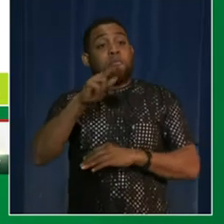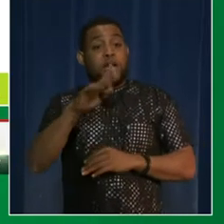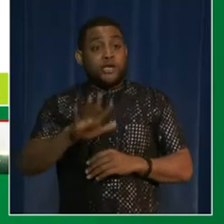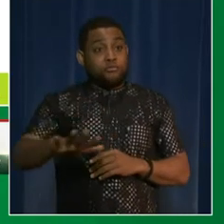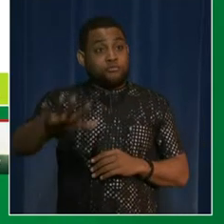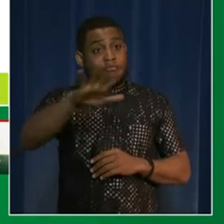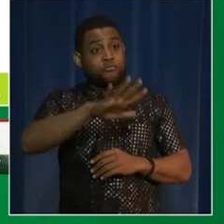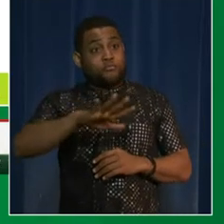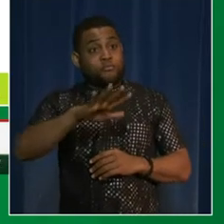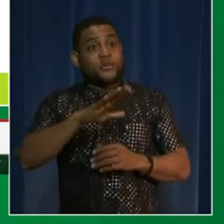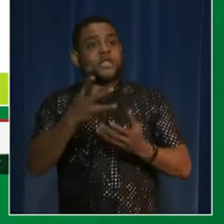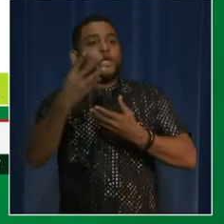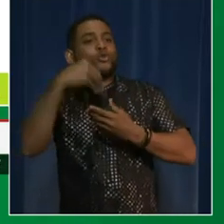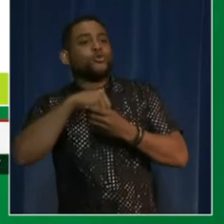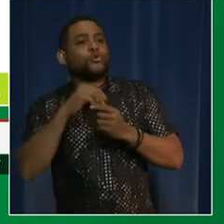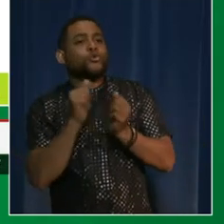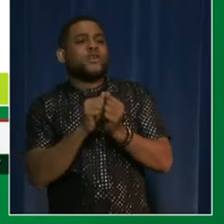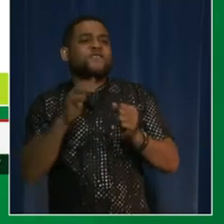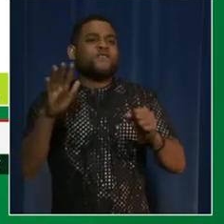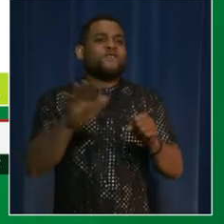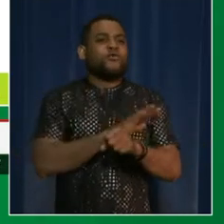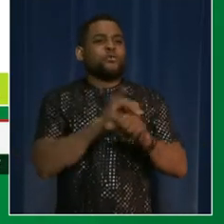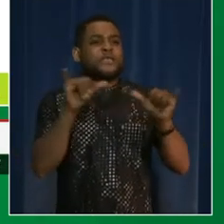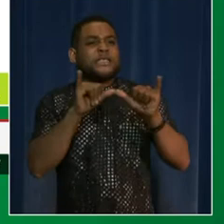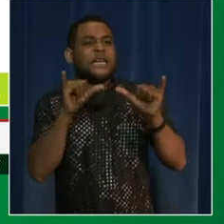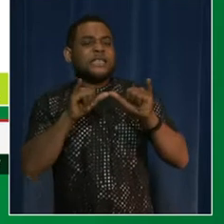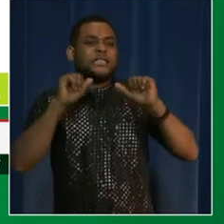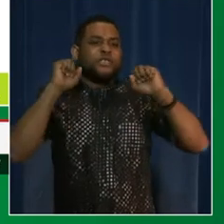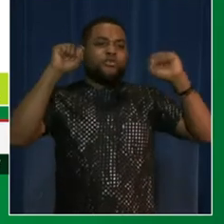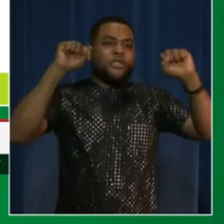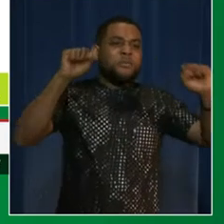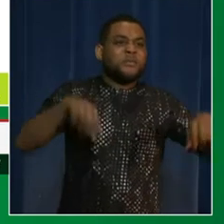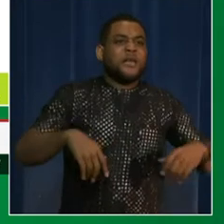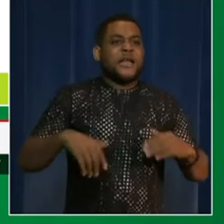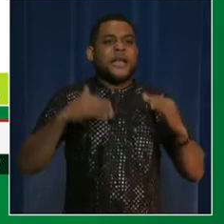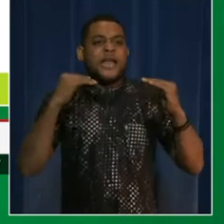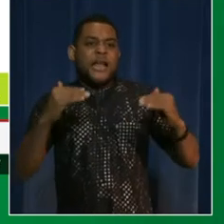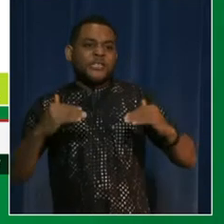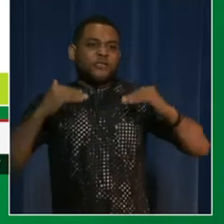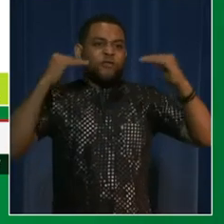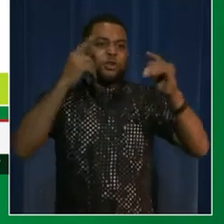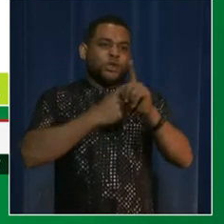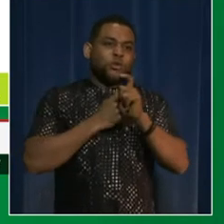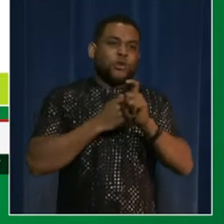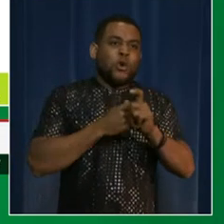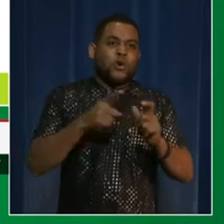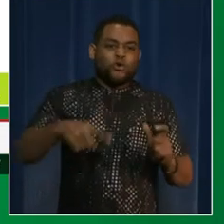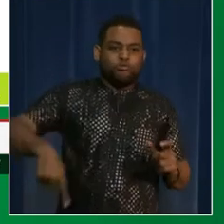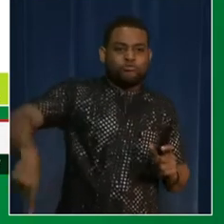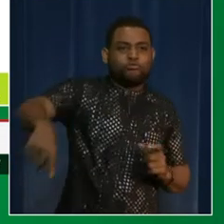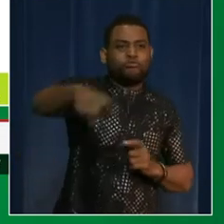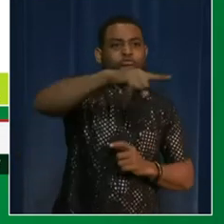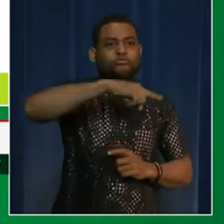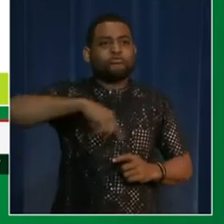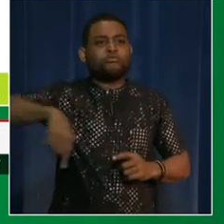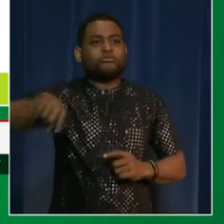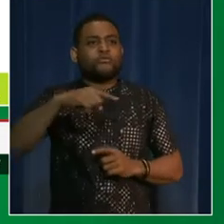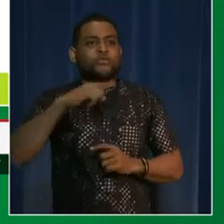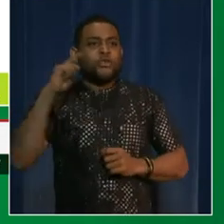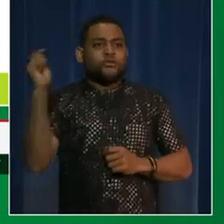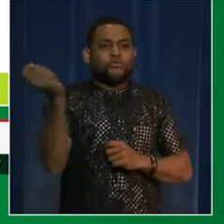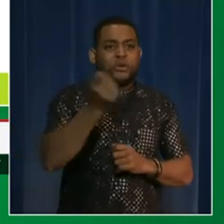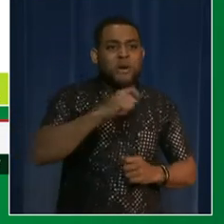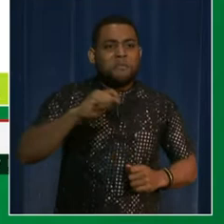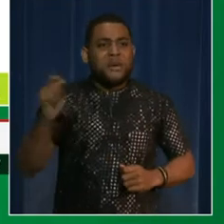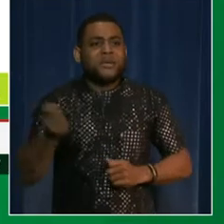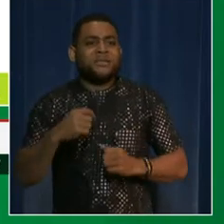amenities such as a full-size gymnasium, an elevated running track, fitness rooms, racquetball, and a whole host of